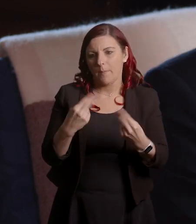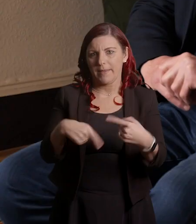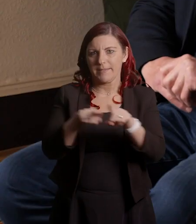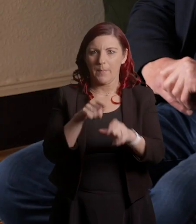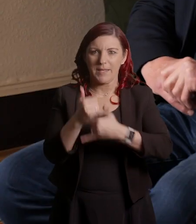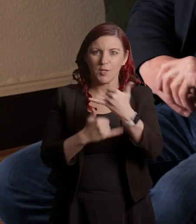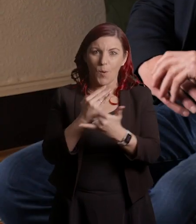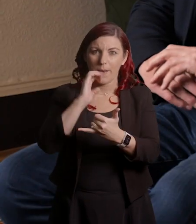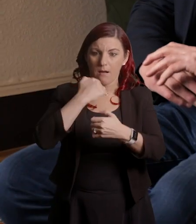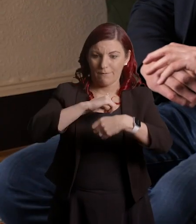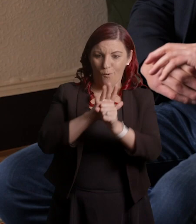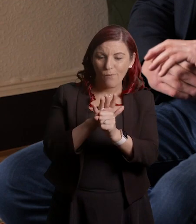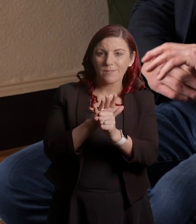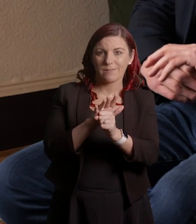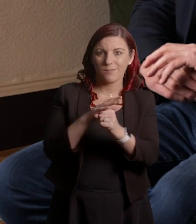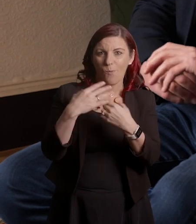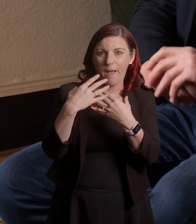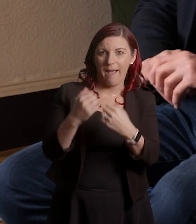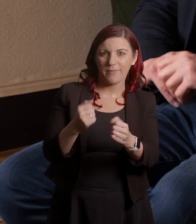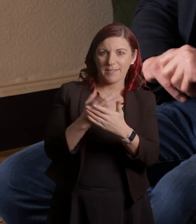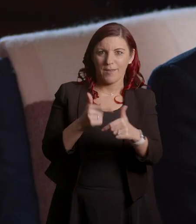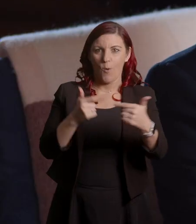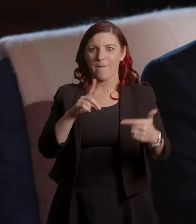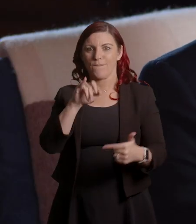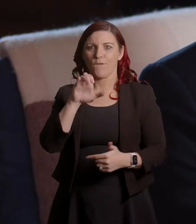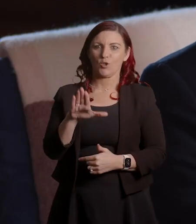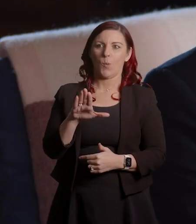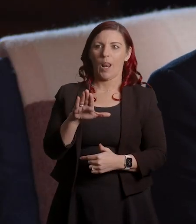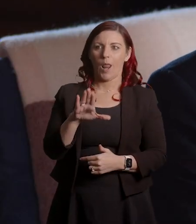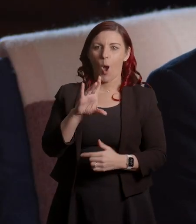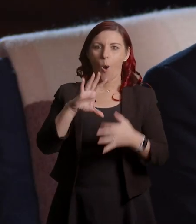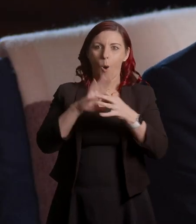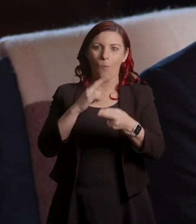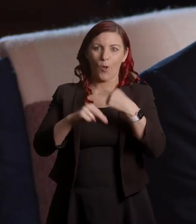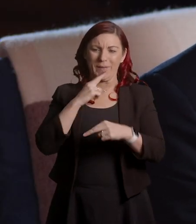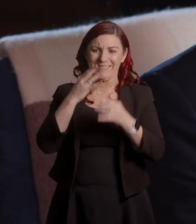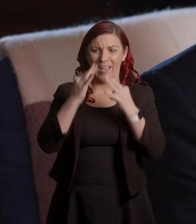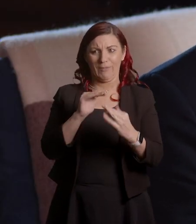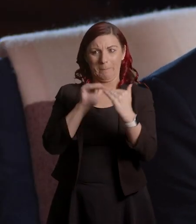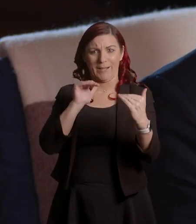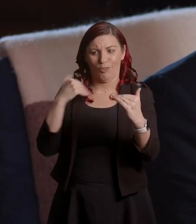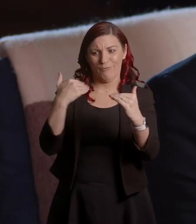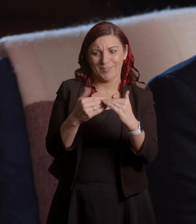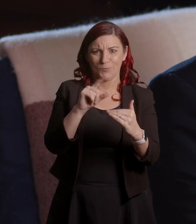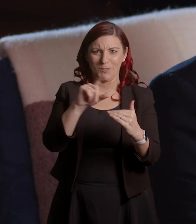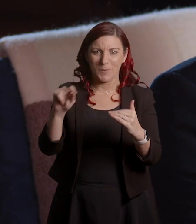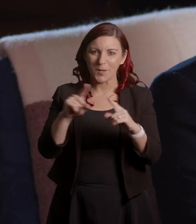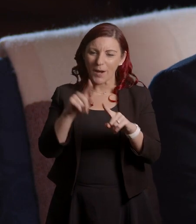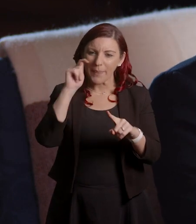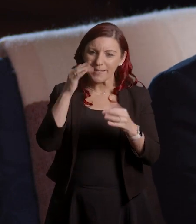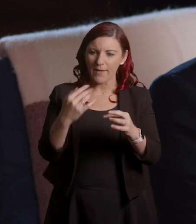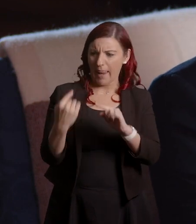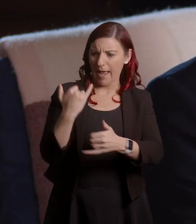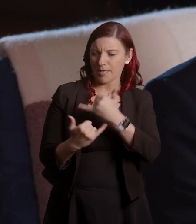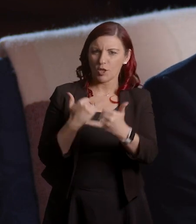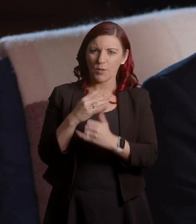situation this year because of the COVID situation. We have this virtual homecoming, the most 2020 of homecomings that we could have had. But I guess last year, such